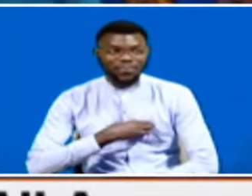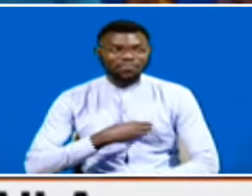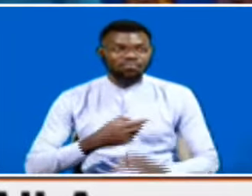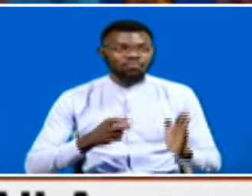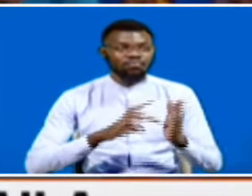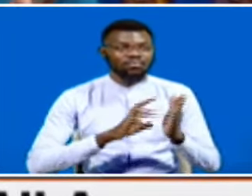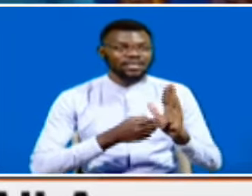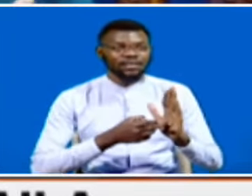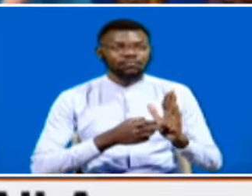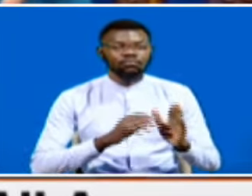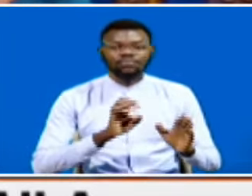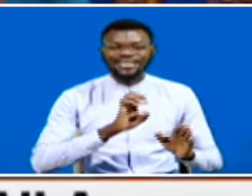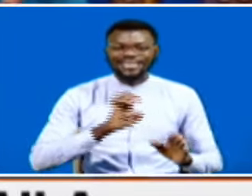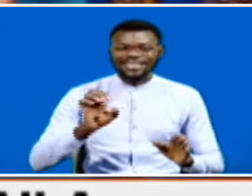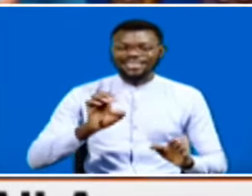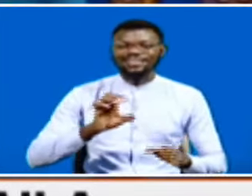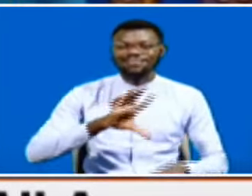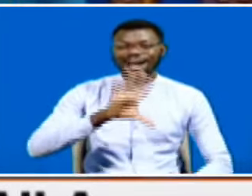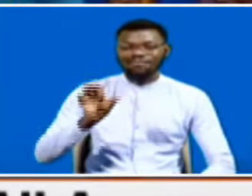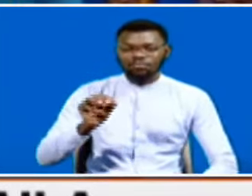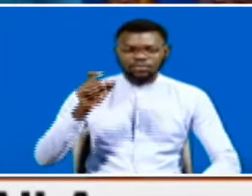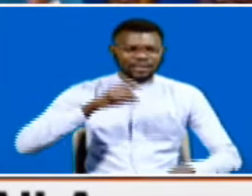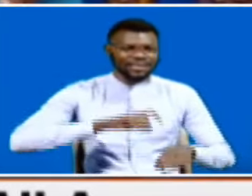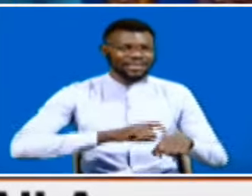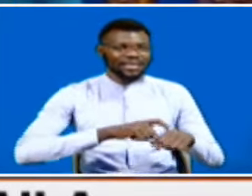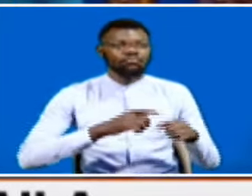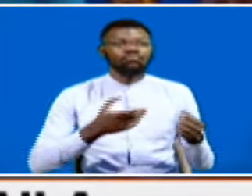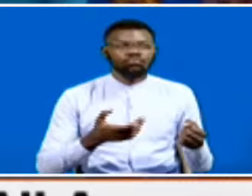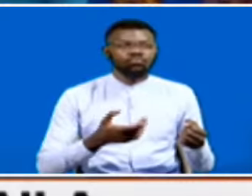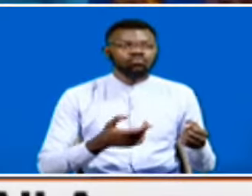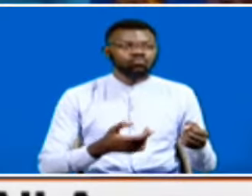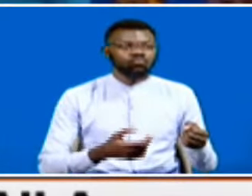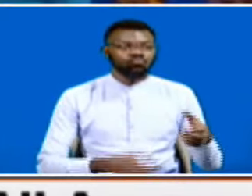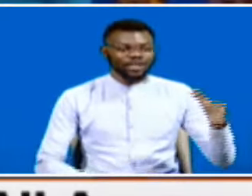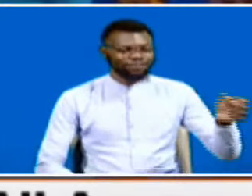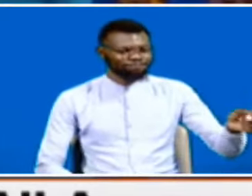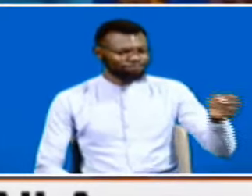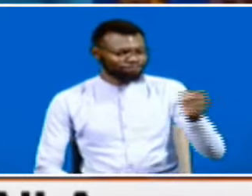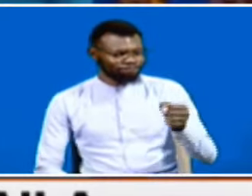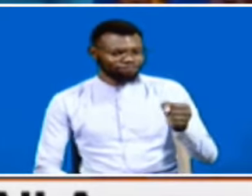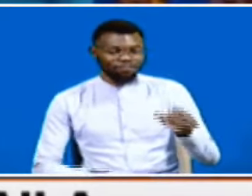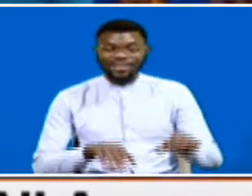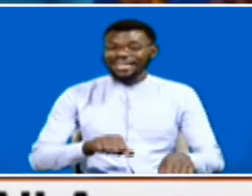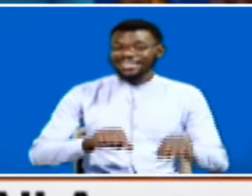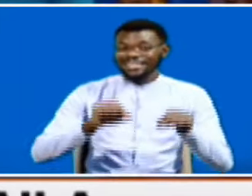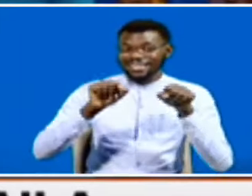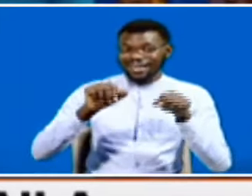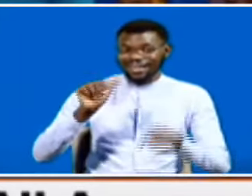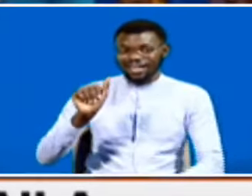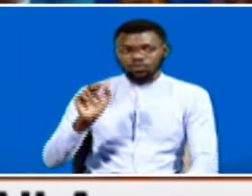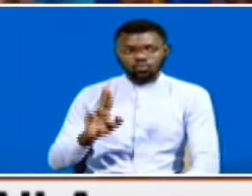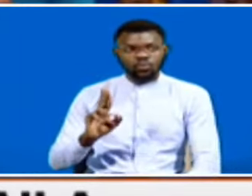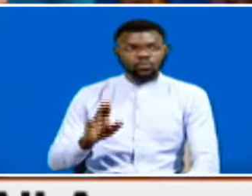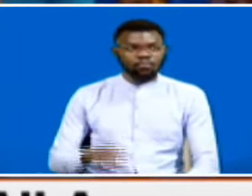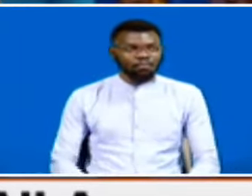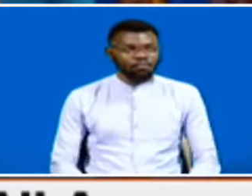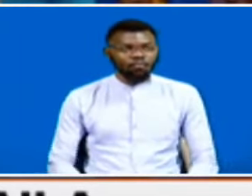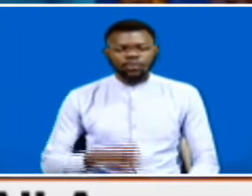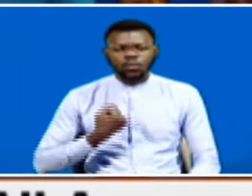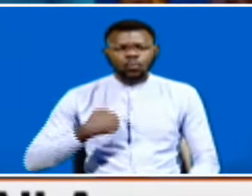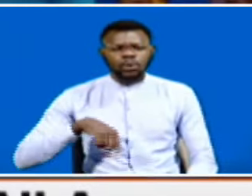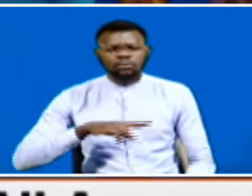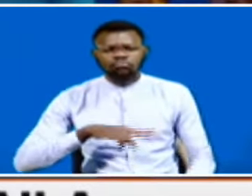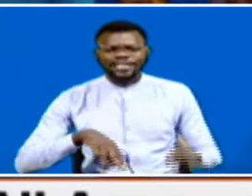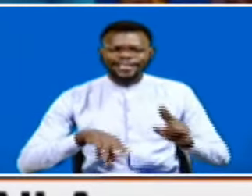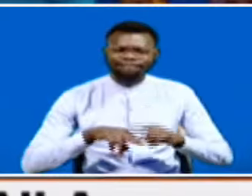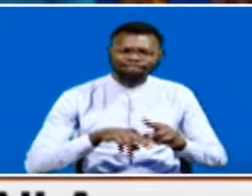turn for East Africa to provide the chair of the Africa Union. We have sat down in